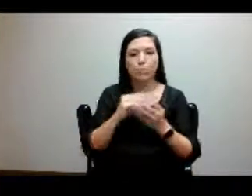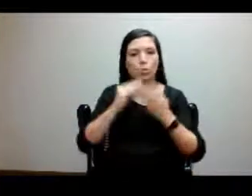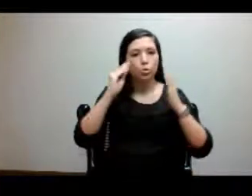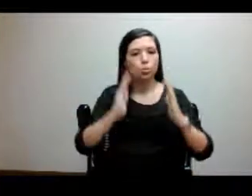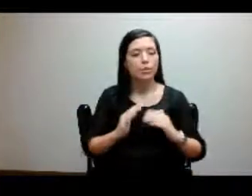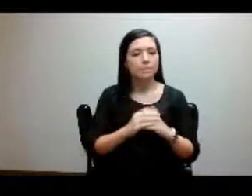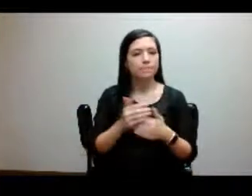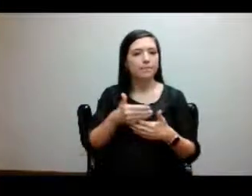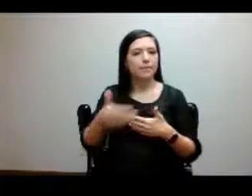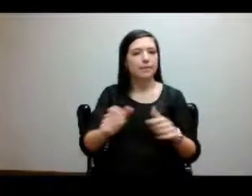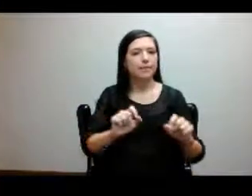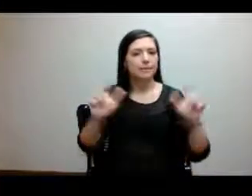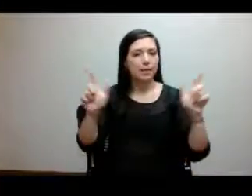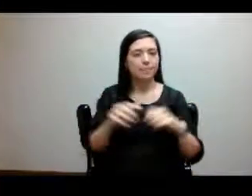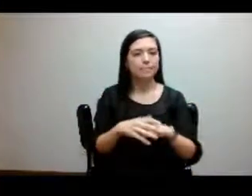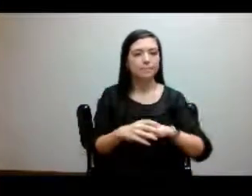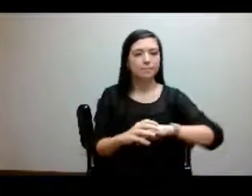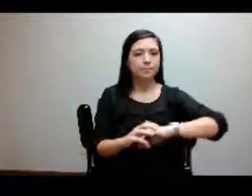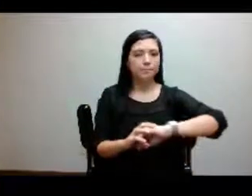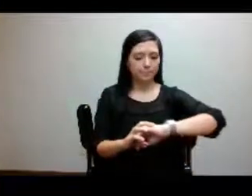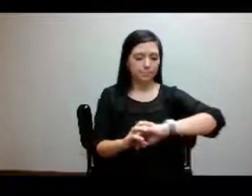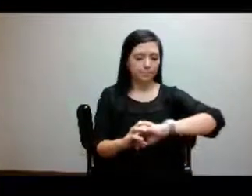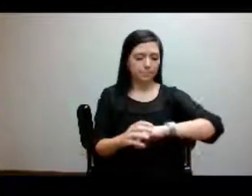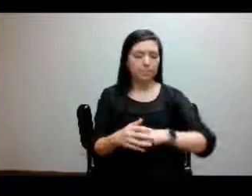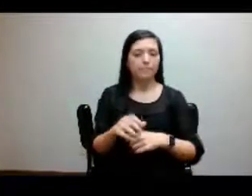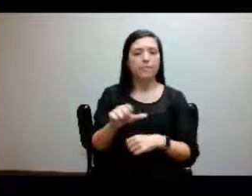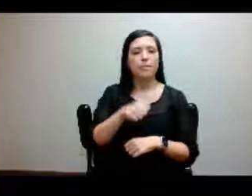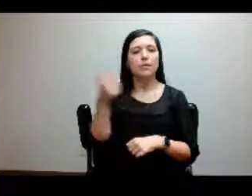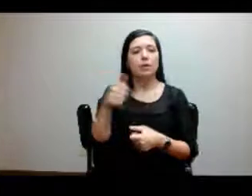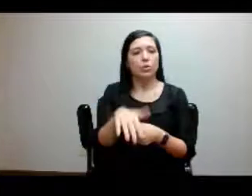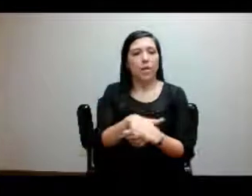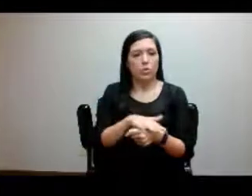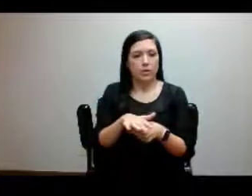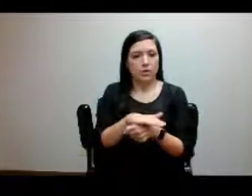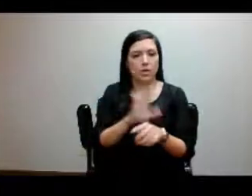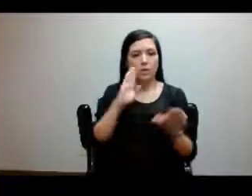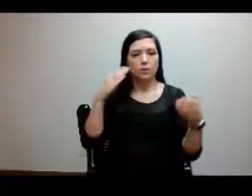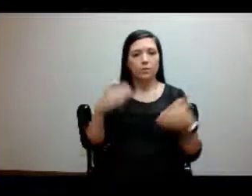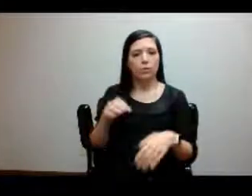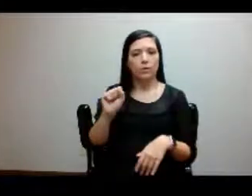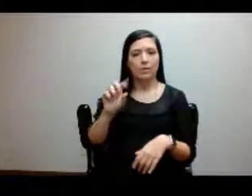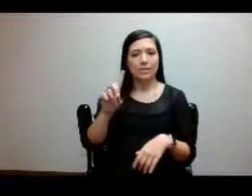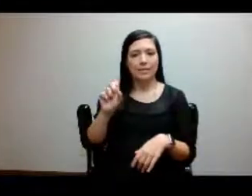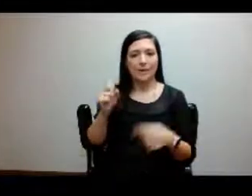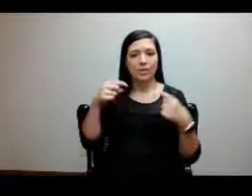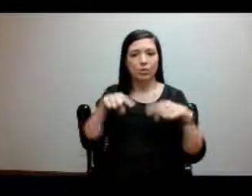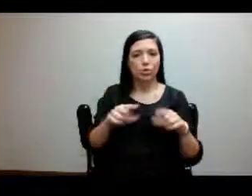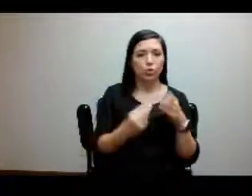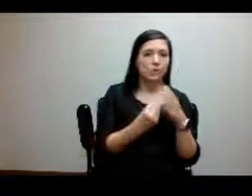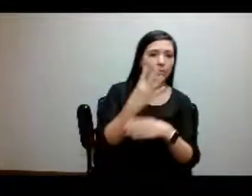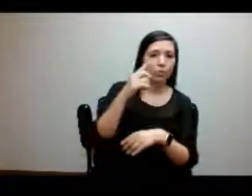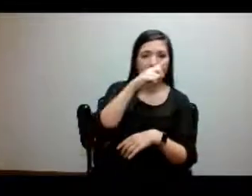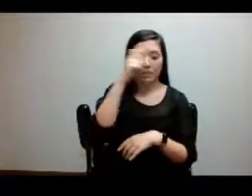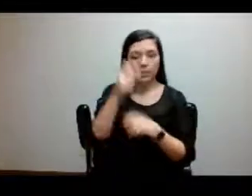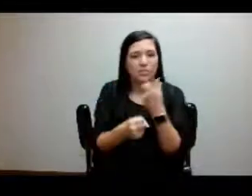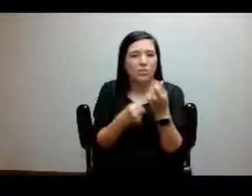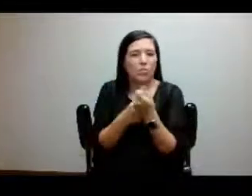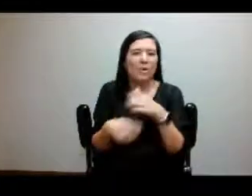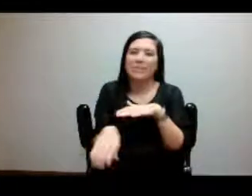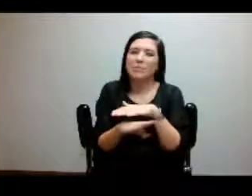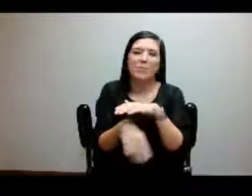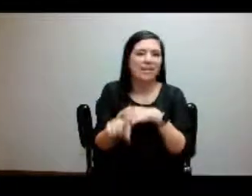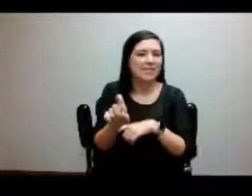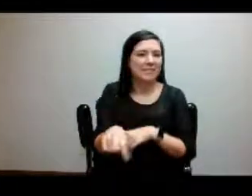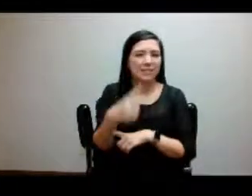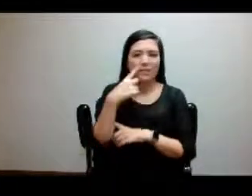Next slide. Another area of focus for SDS in the spring and summer was in supporting the basic needs and wellness of our